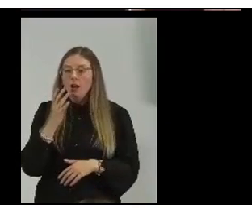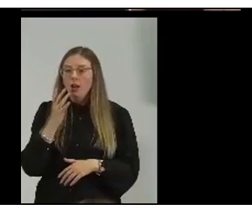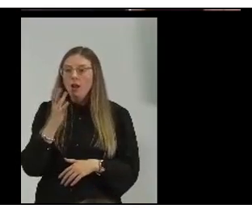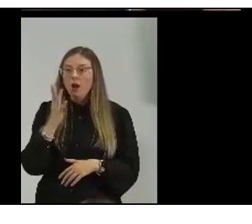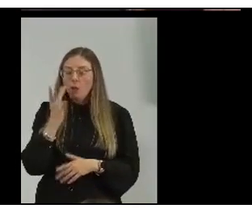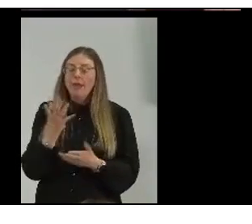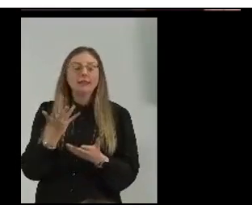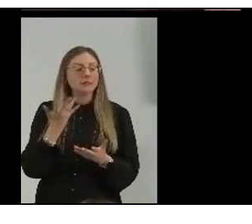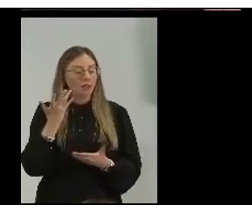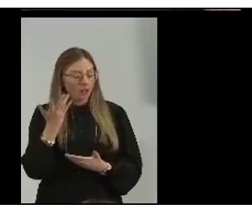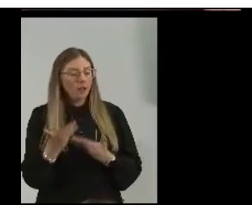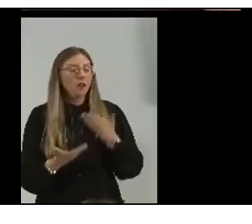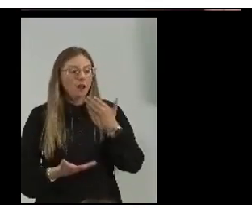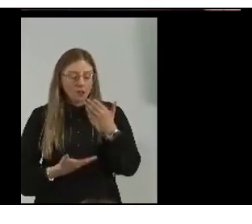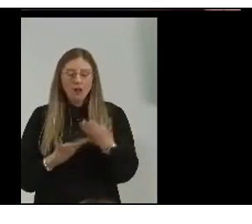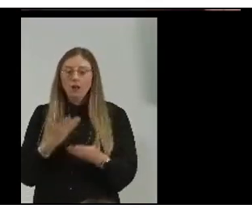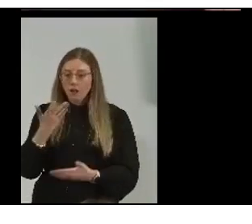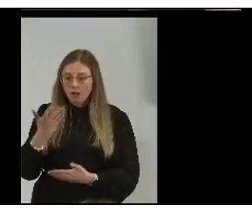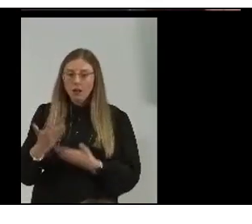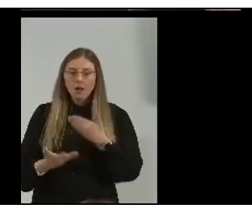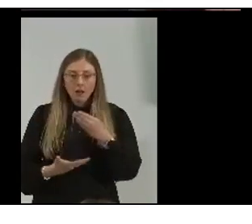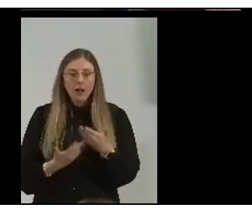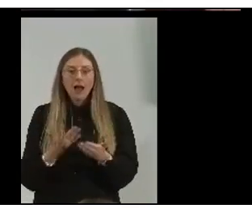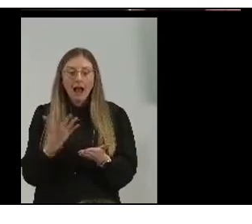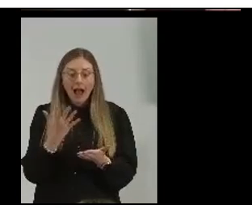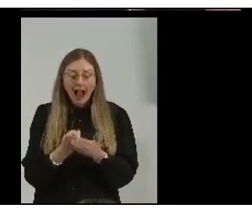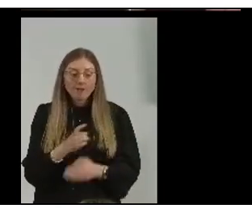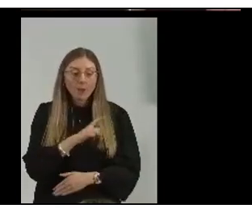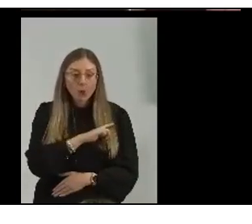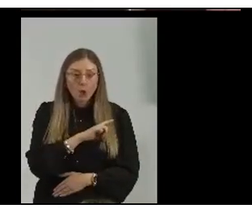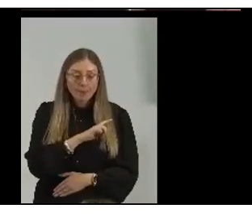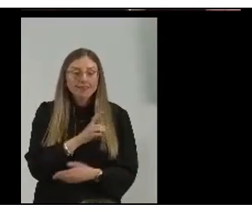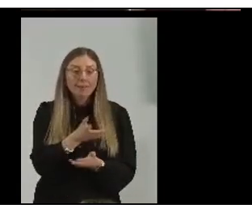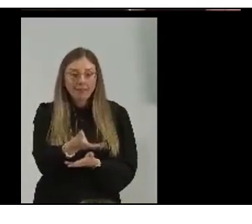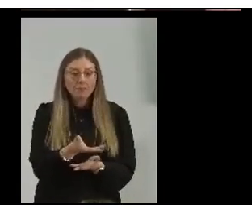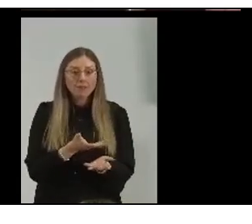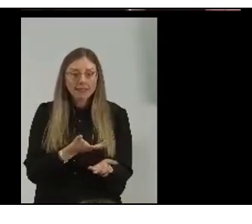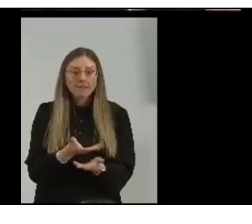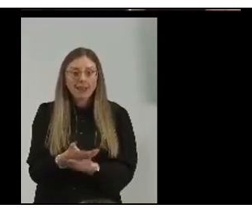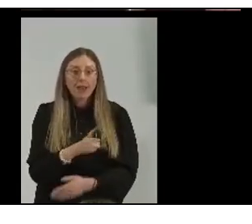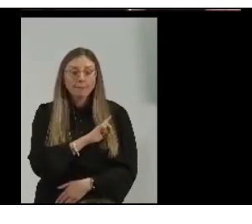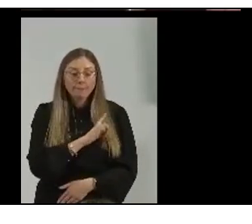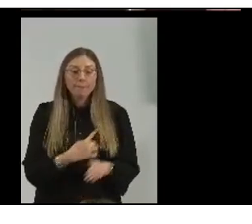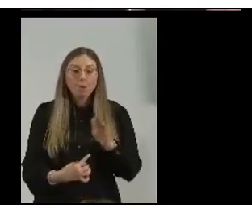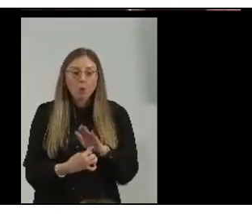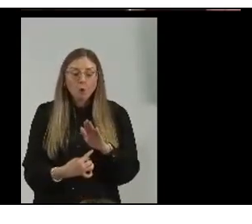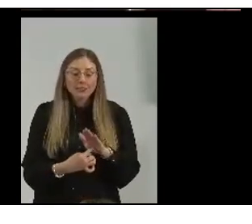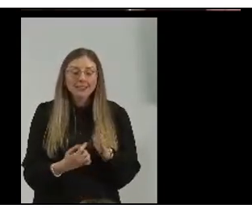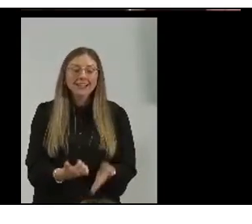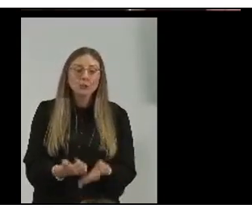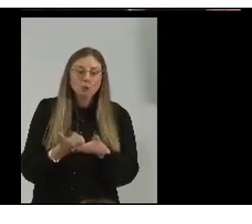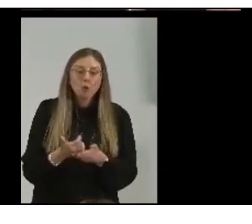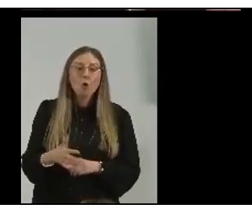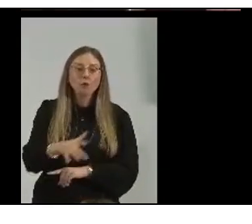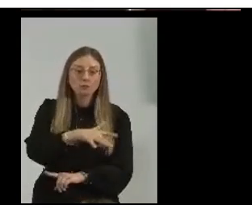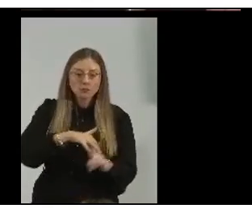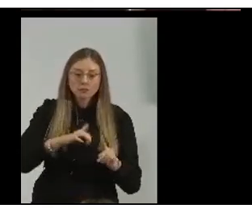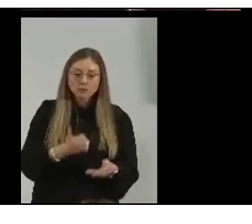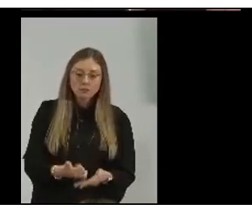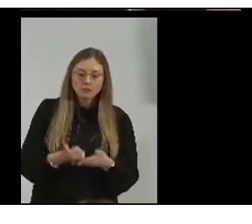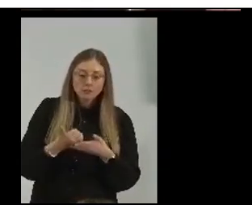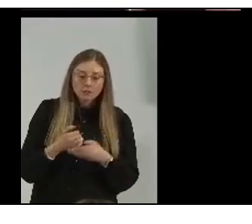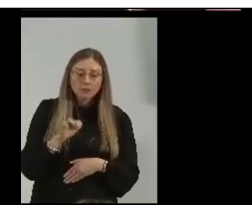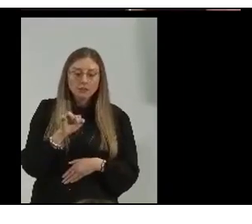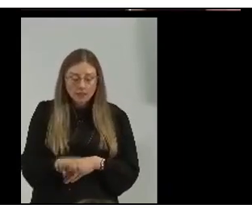a while, that I understand it had a purpose when it started, the narrative, which was about supporting the community of disabled